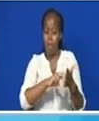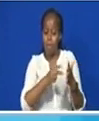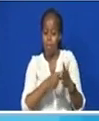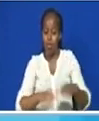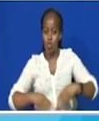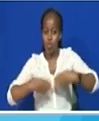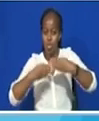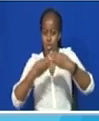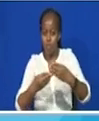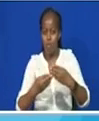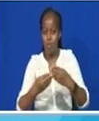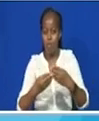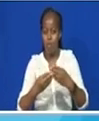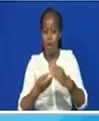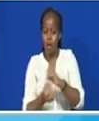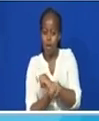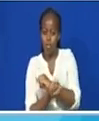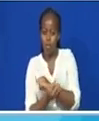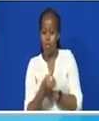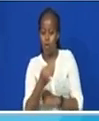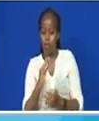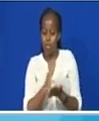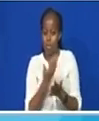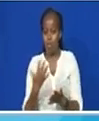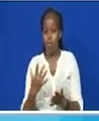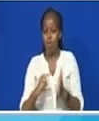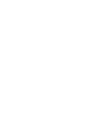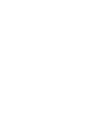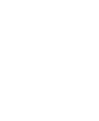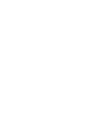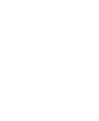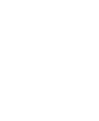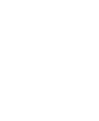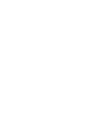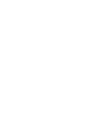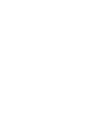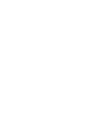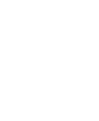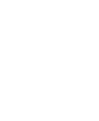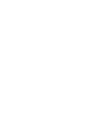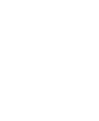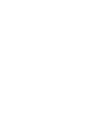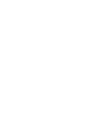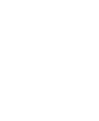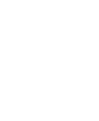general description of something showing only the important features.